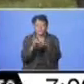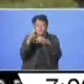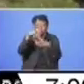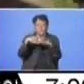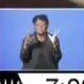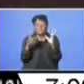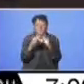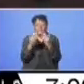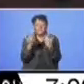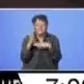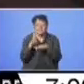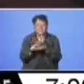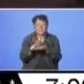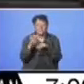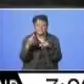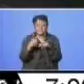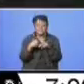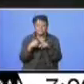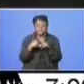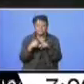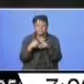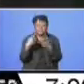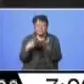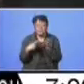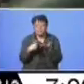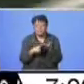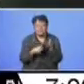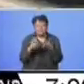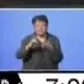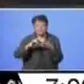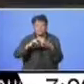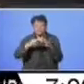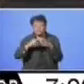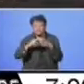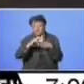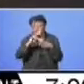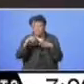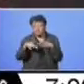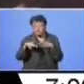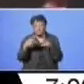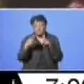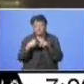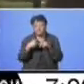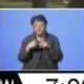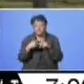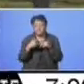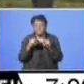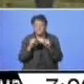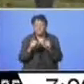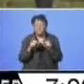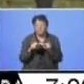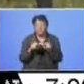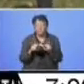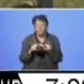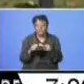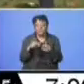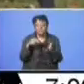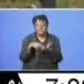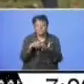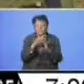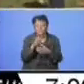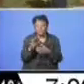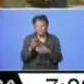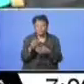last evening, all in an effort to hash out a resolution to their ongoing standoff. They were addressing several concerns, including an